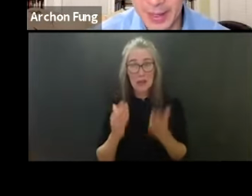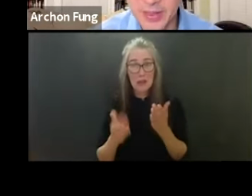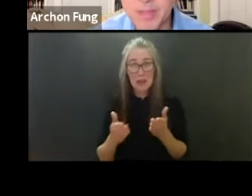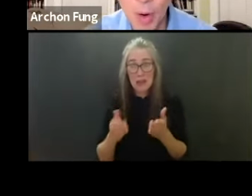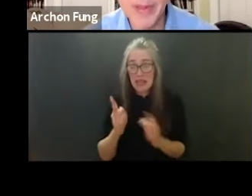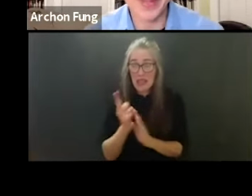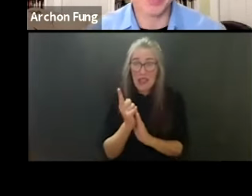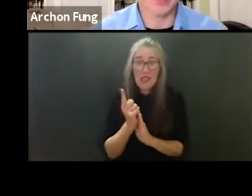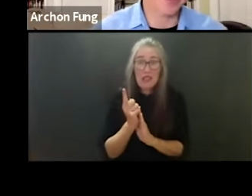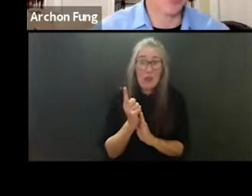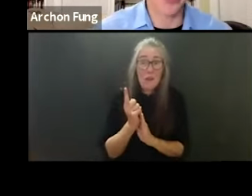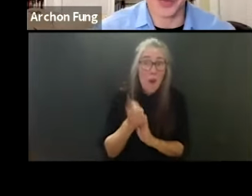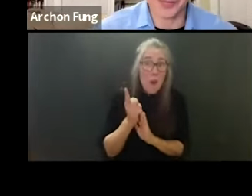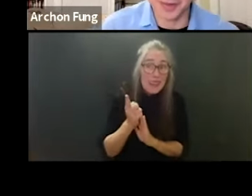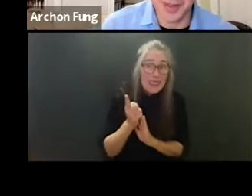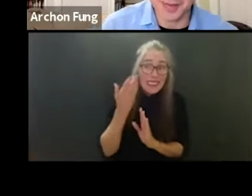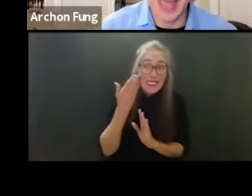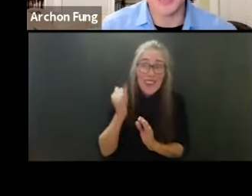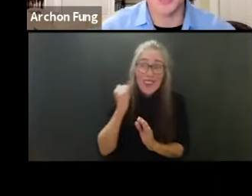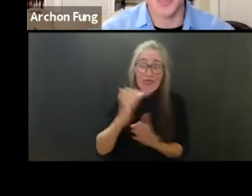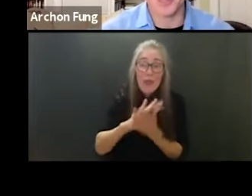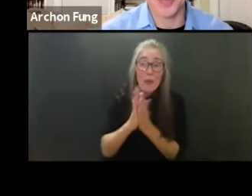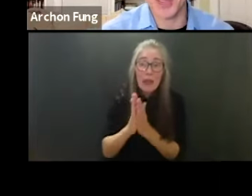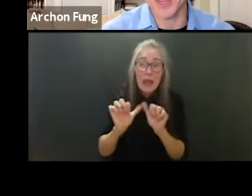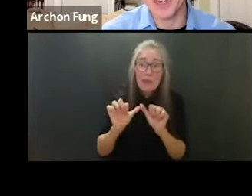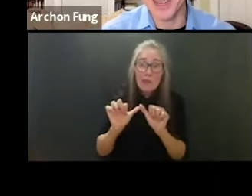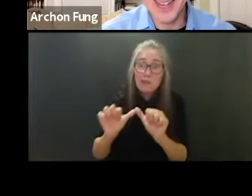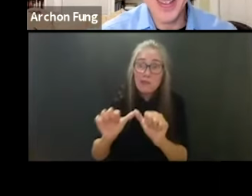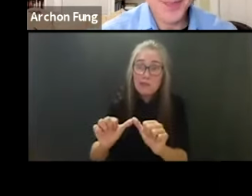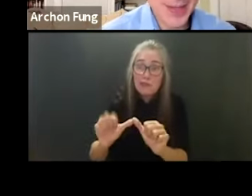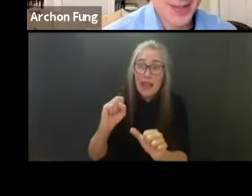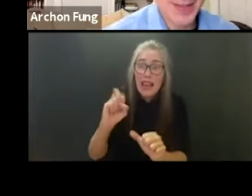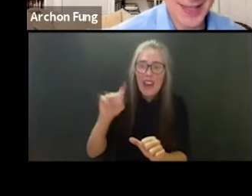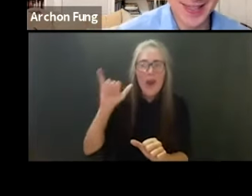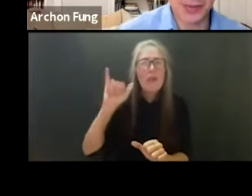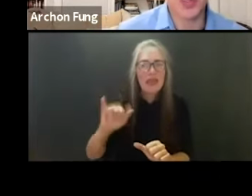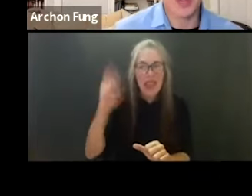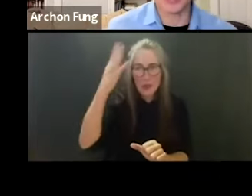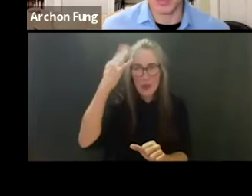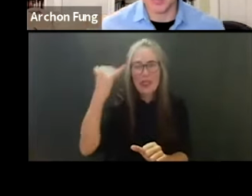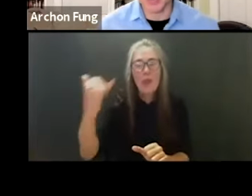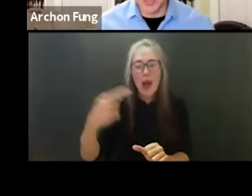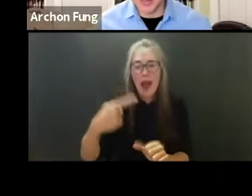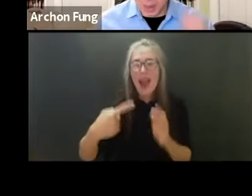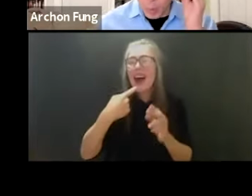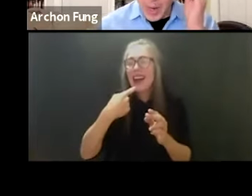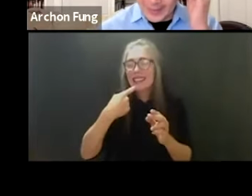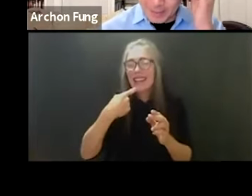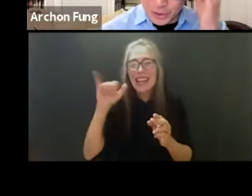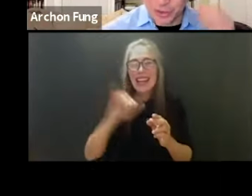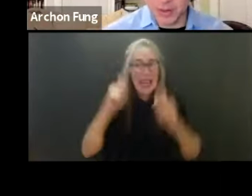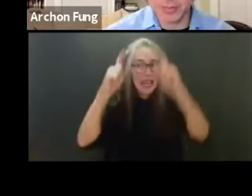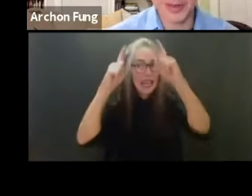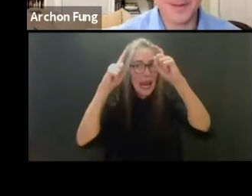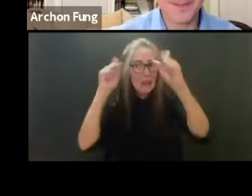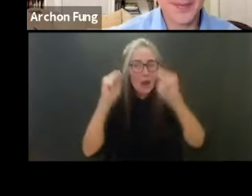we're in right now, this moment that we're in, I don't know if it will last long enough to be an era, is why I regard it as a wide